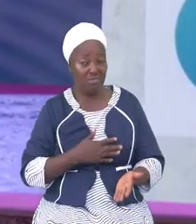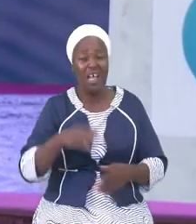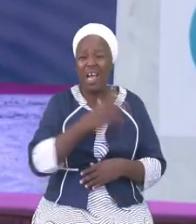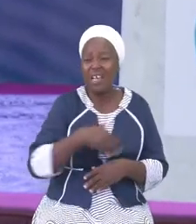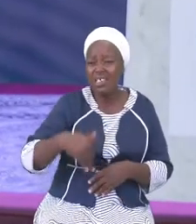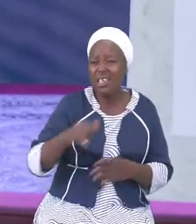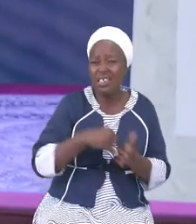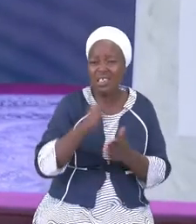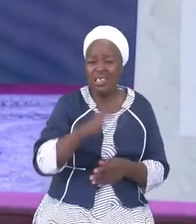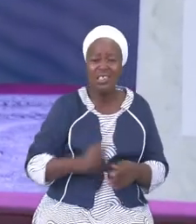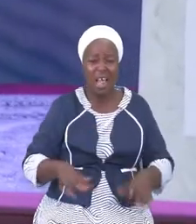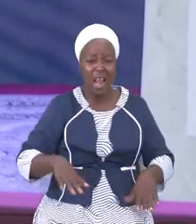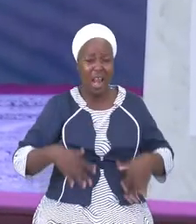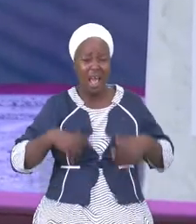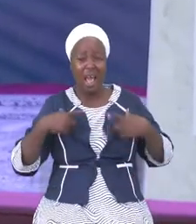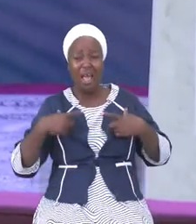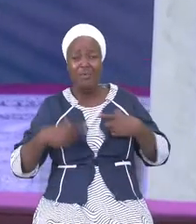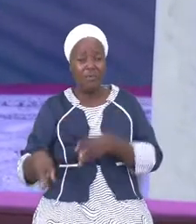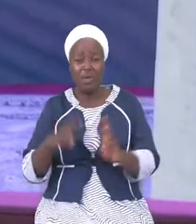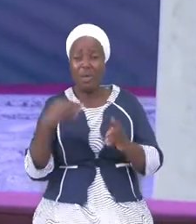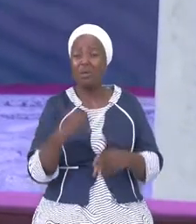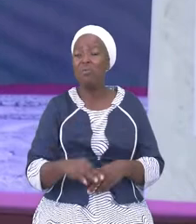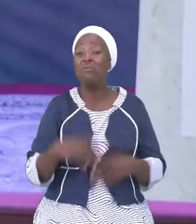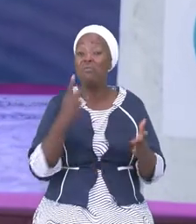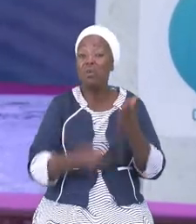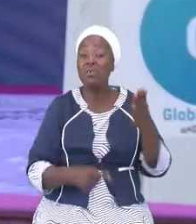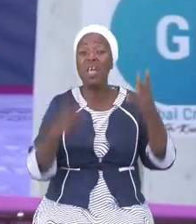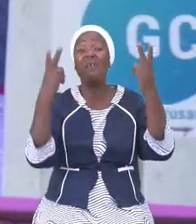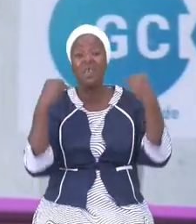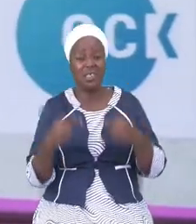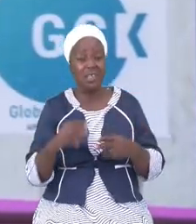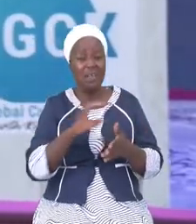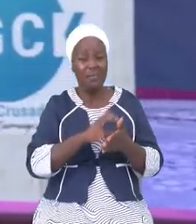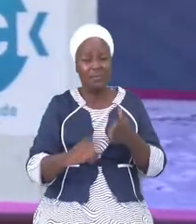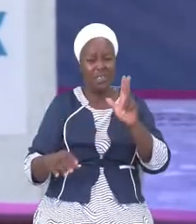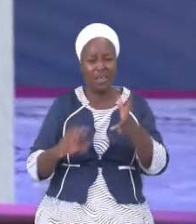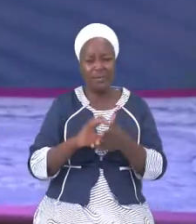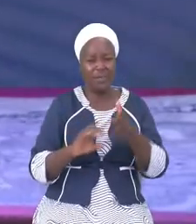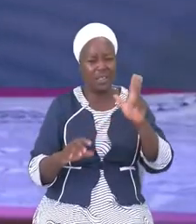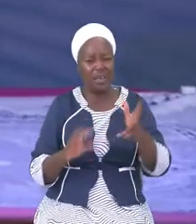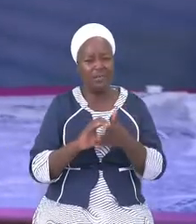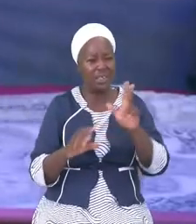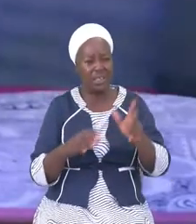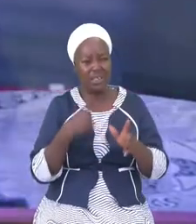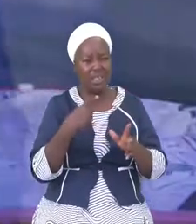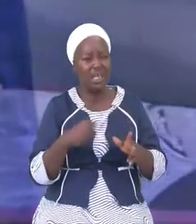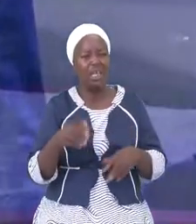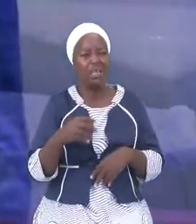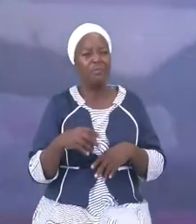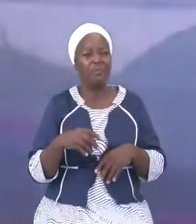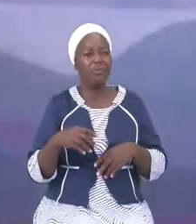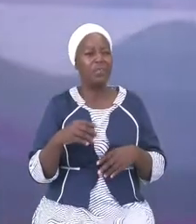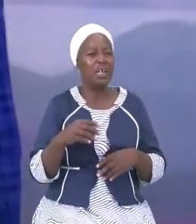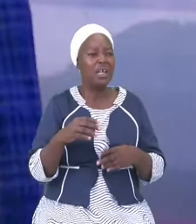the lifestyle of vanity. Look at verse 3. In verse 3 there it says, I sought in